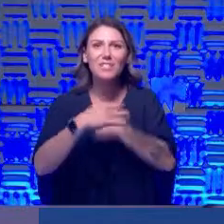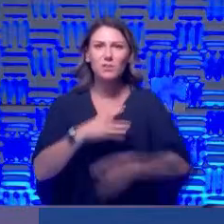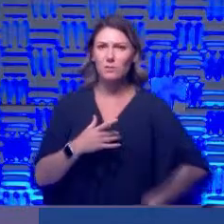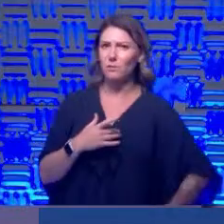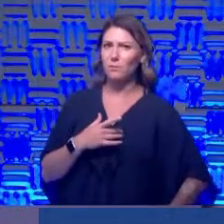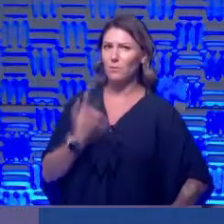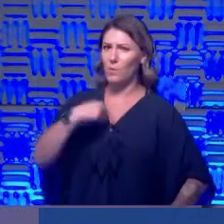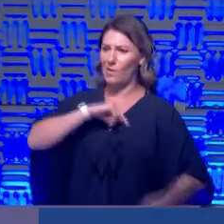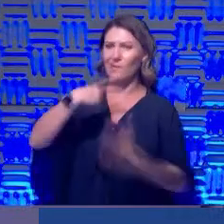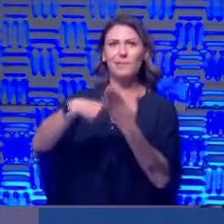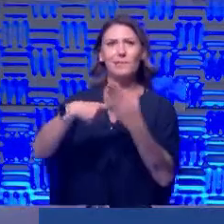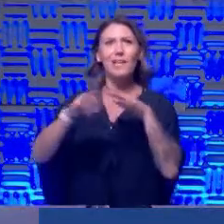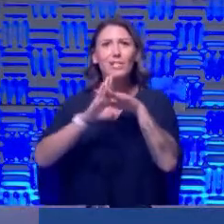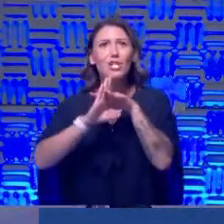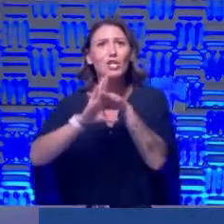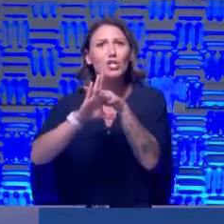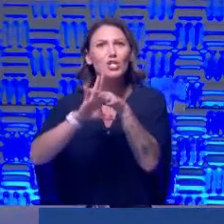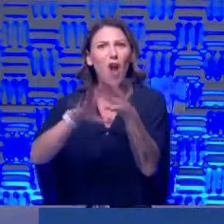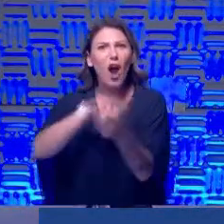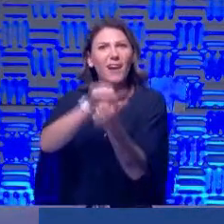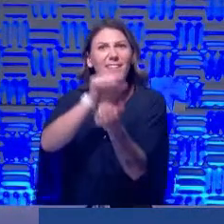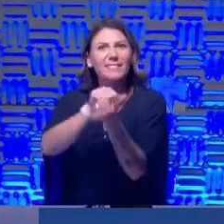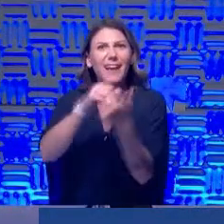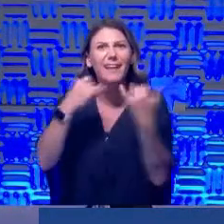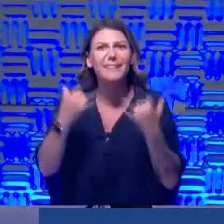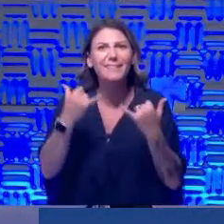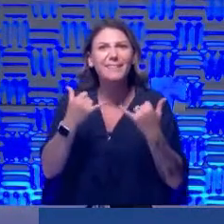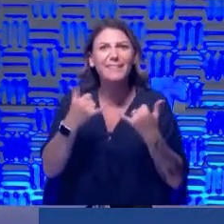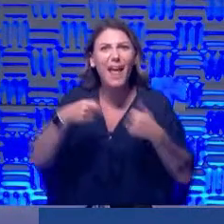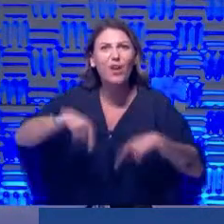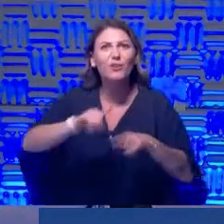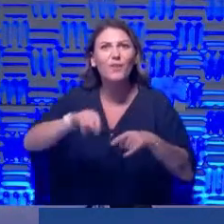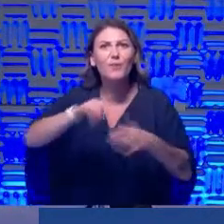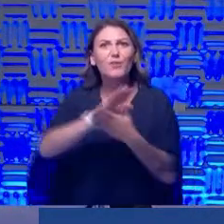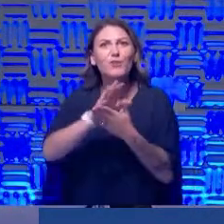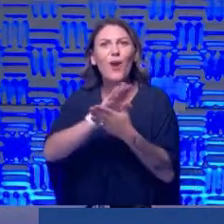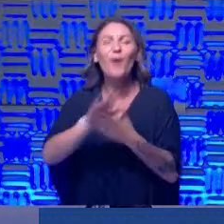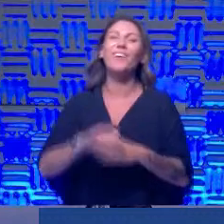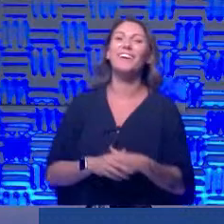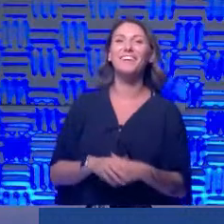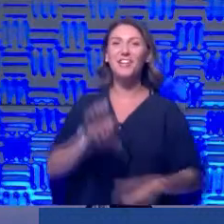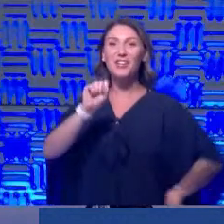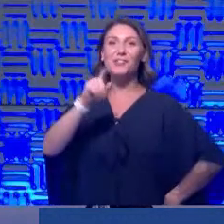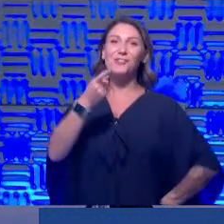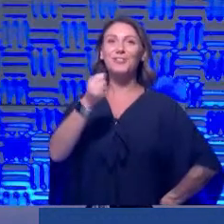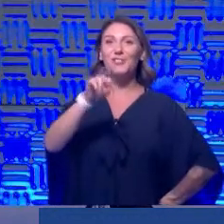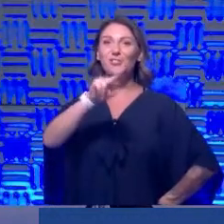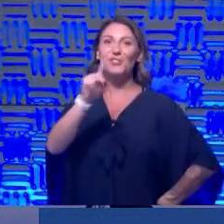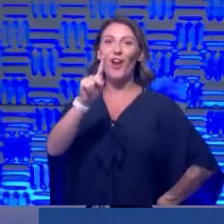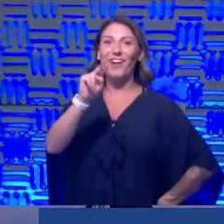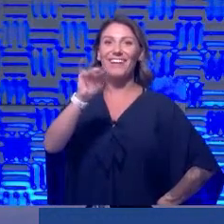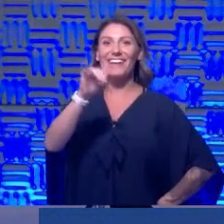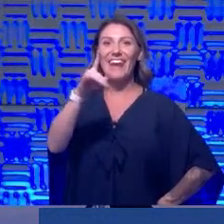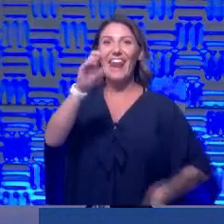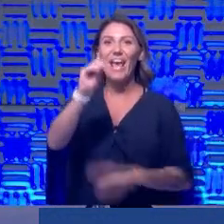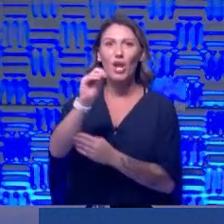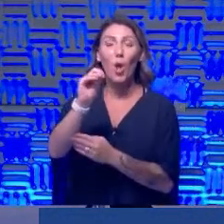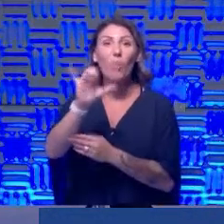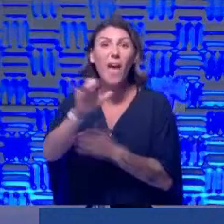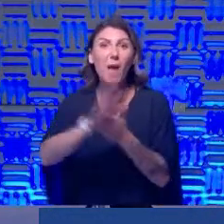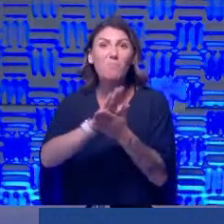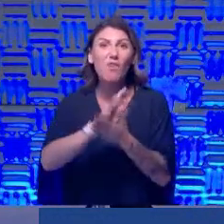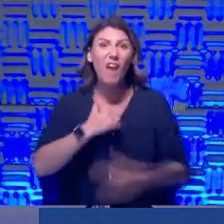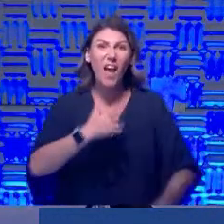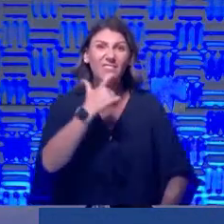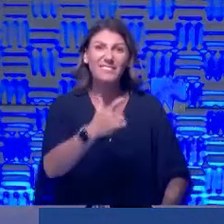shark attack on the show now. This is Go straight Sharknado here. Yeah, Sharknado. I've seen that movie. It's terrible. It's It's just so the